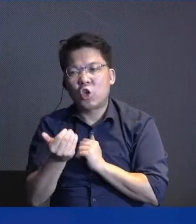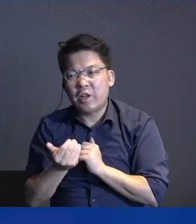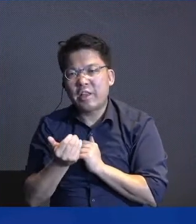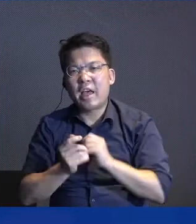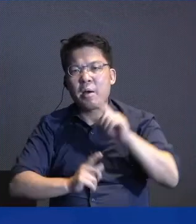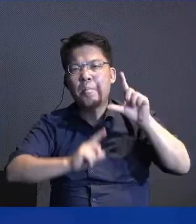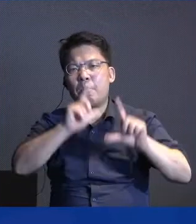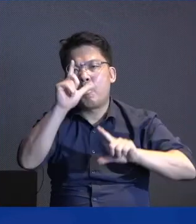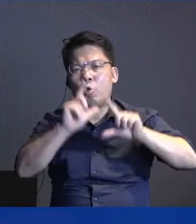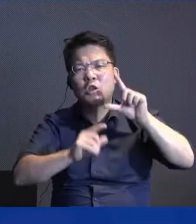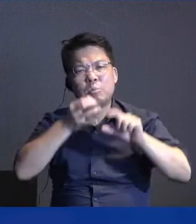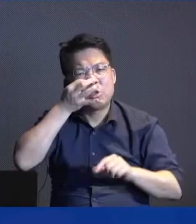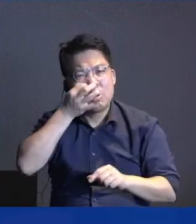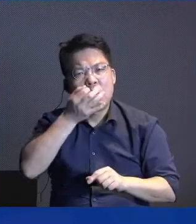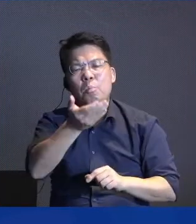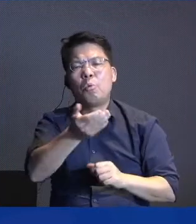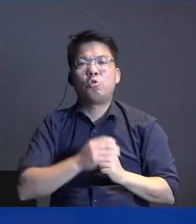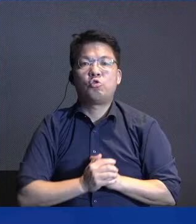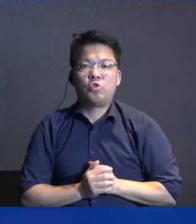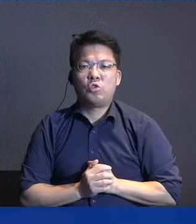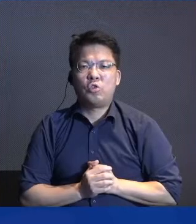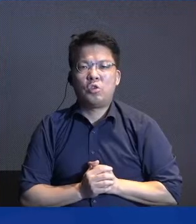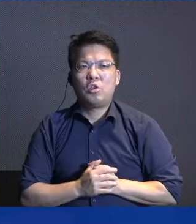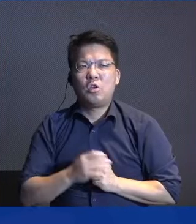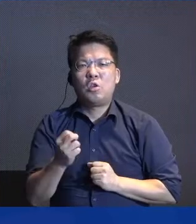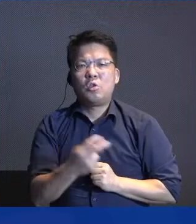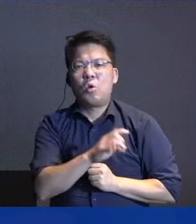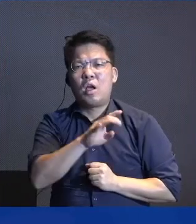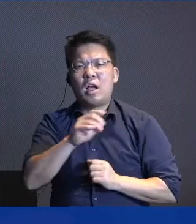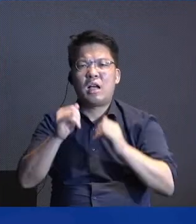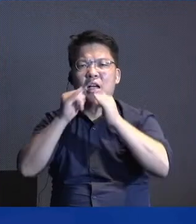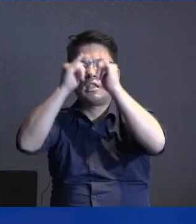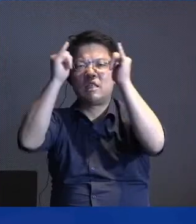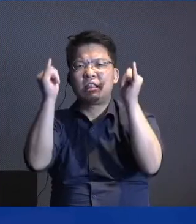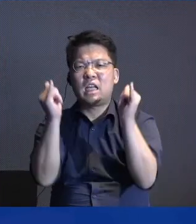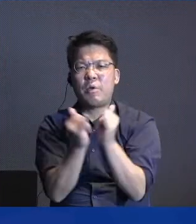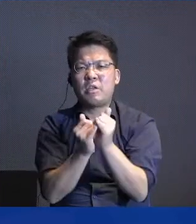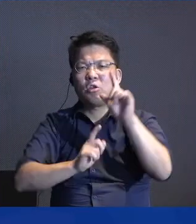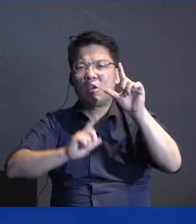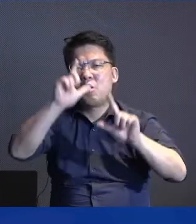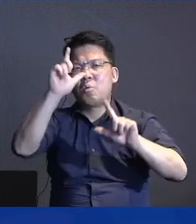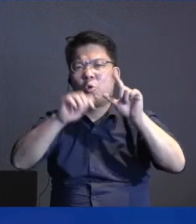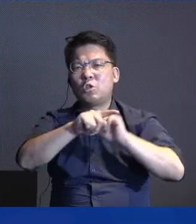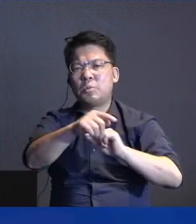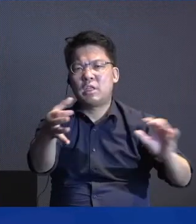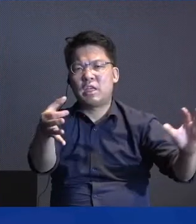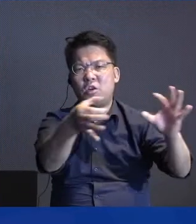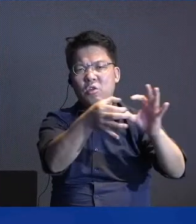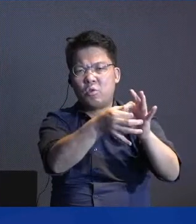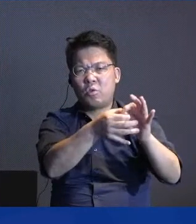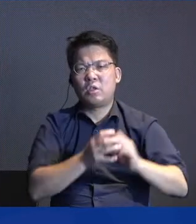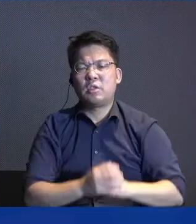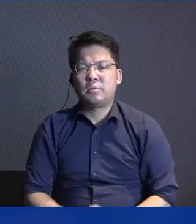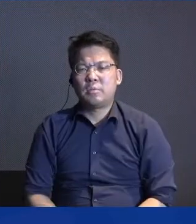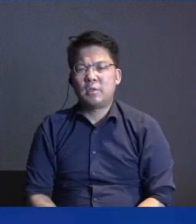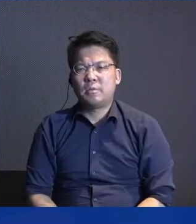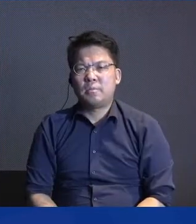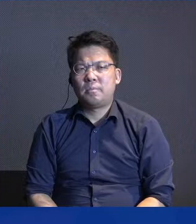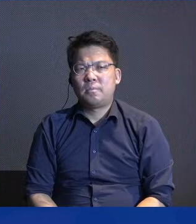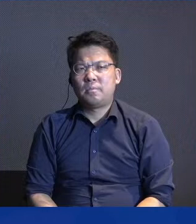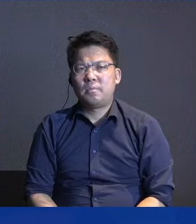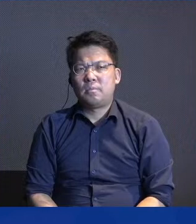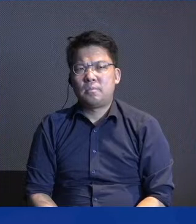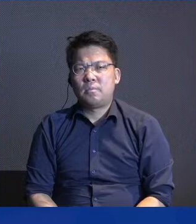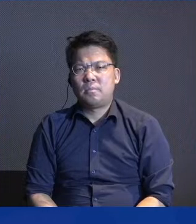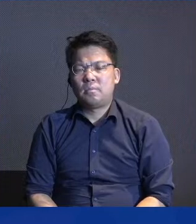were associated with passive suicidal ideation, but not in the same way. For